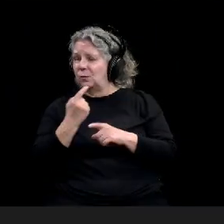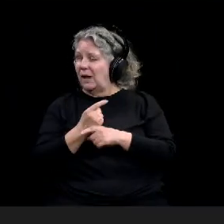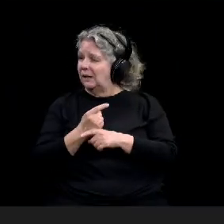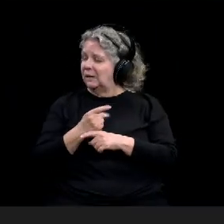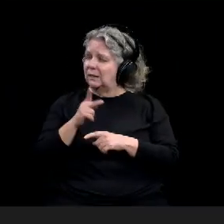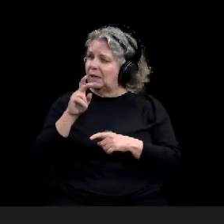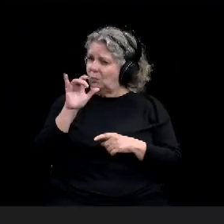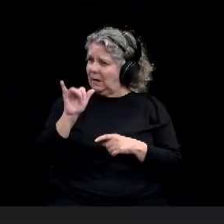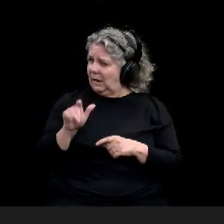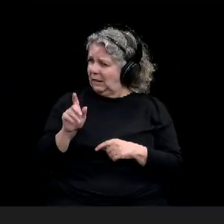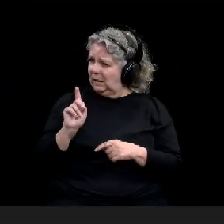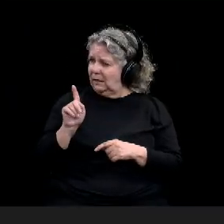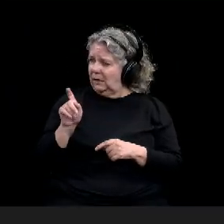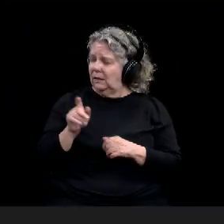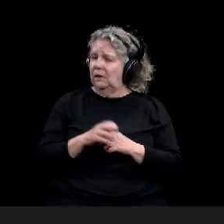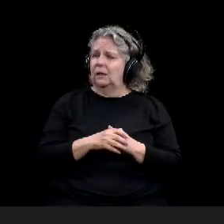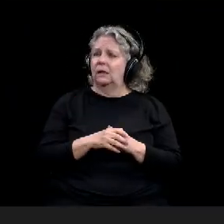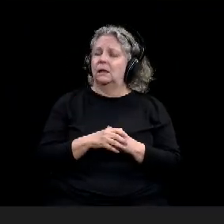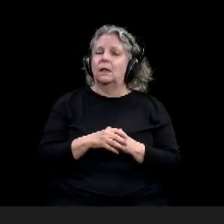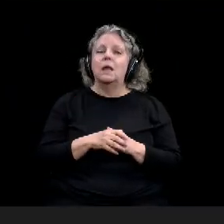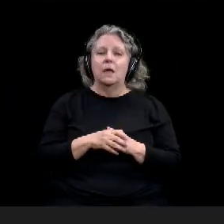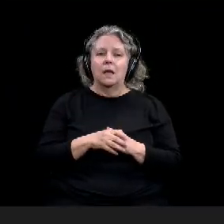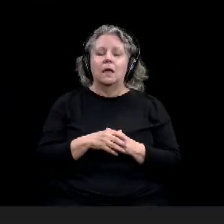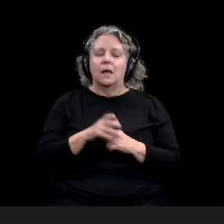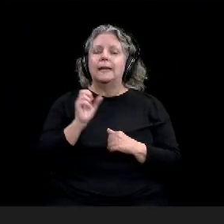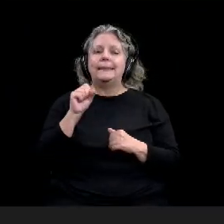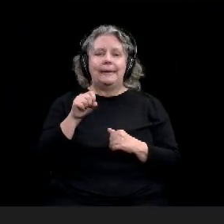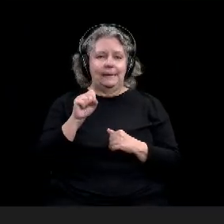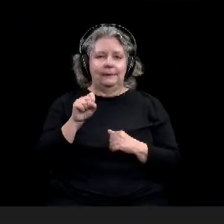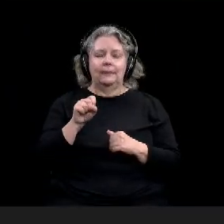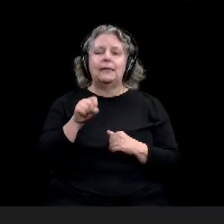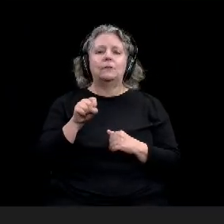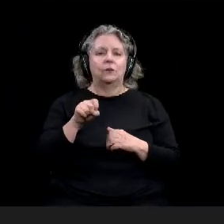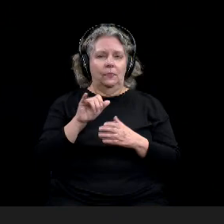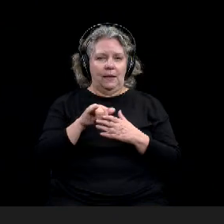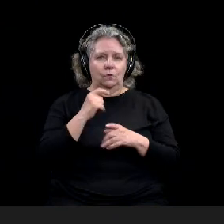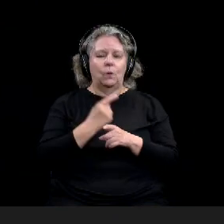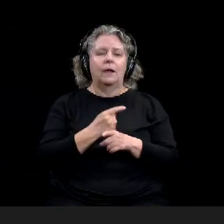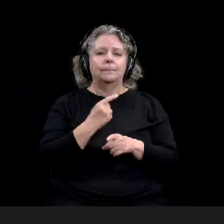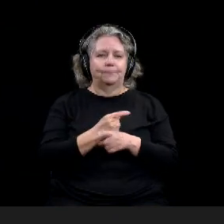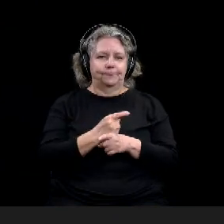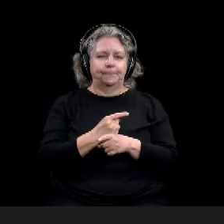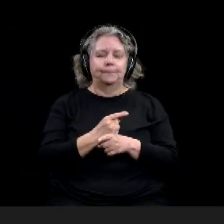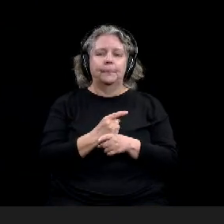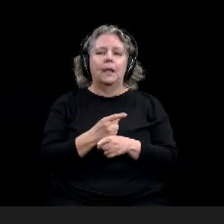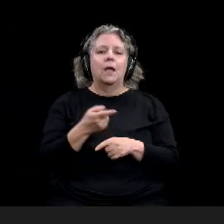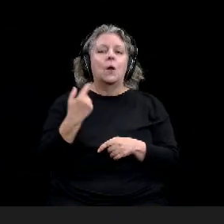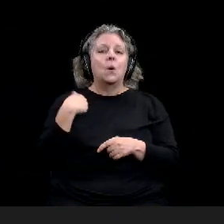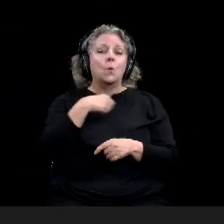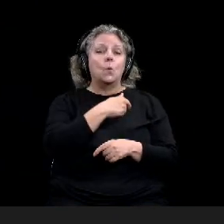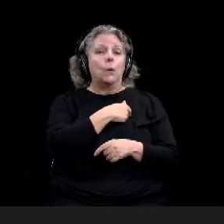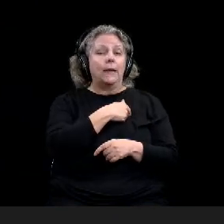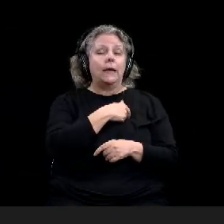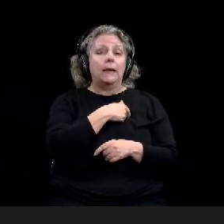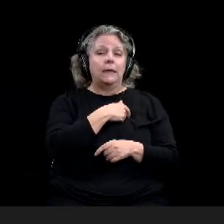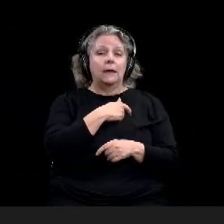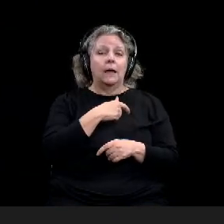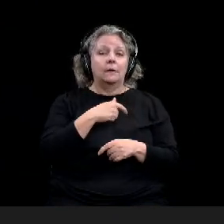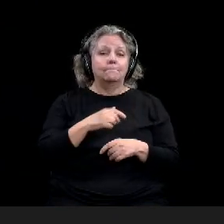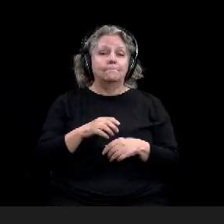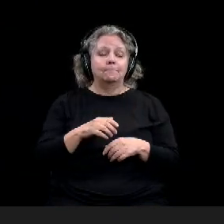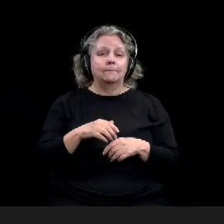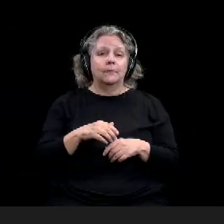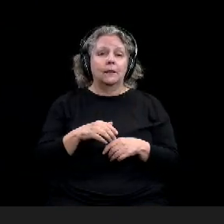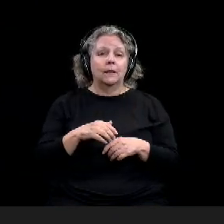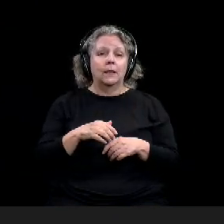Yes, that is absolutely right. We are taking people's names on the wait list, and we appreciate